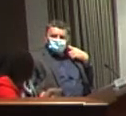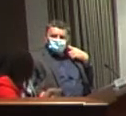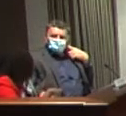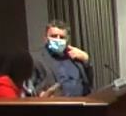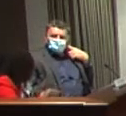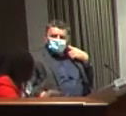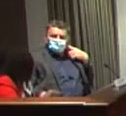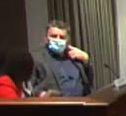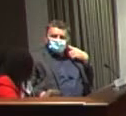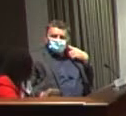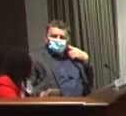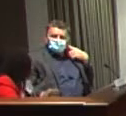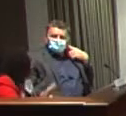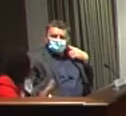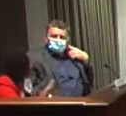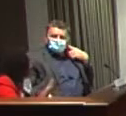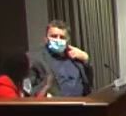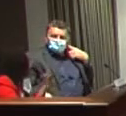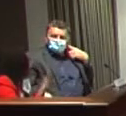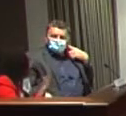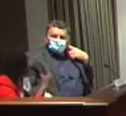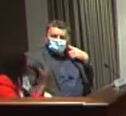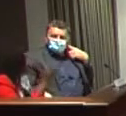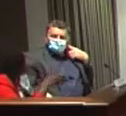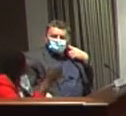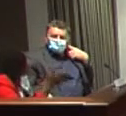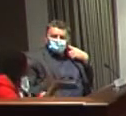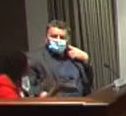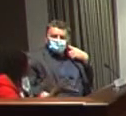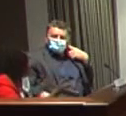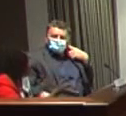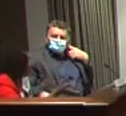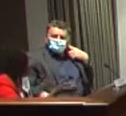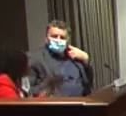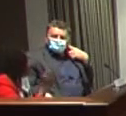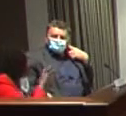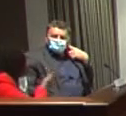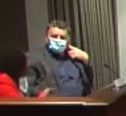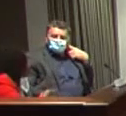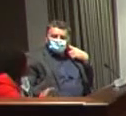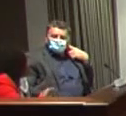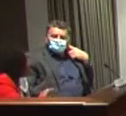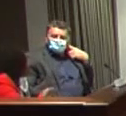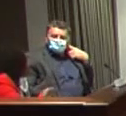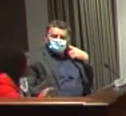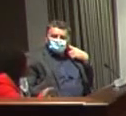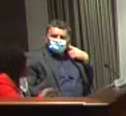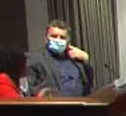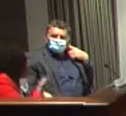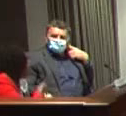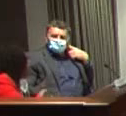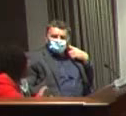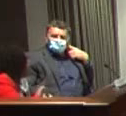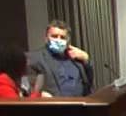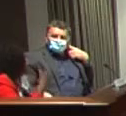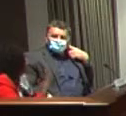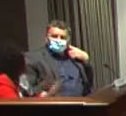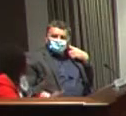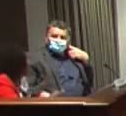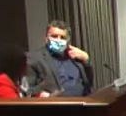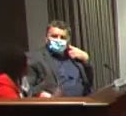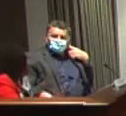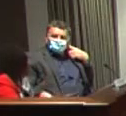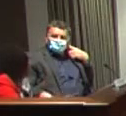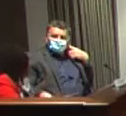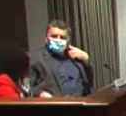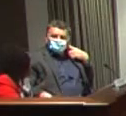pockets of money for early childhood. And then we wanted to reach 3.6. So we looked at what was already allocated, added that, and then the